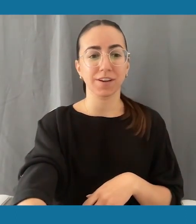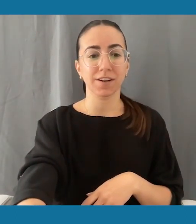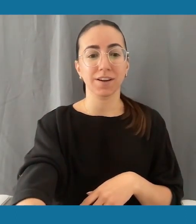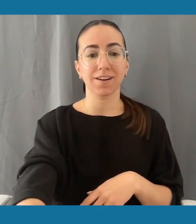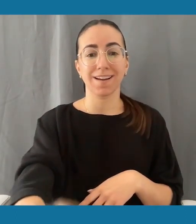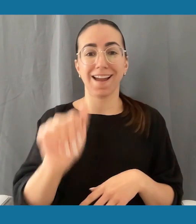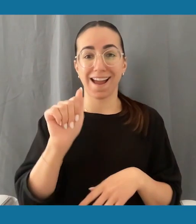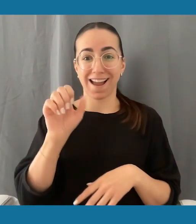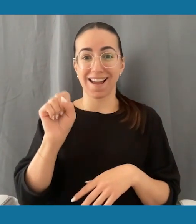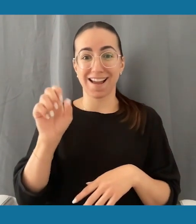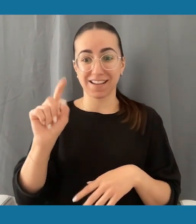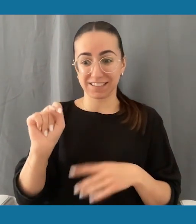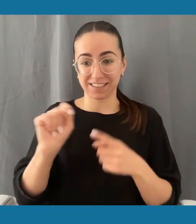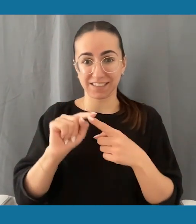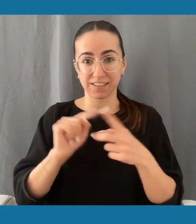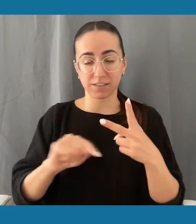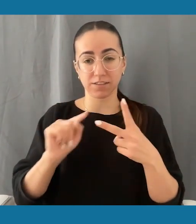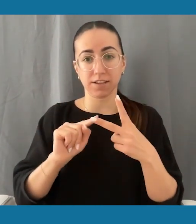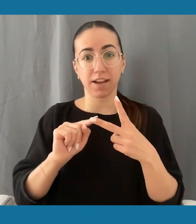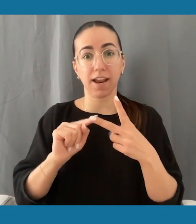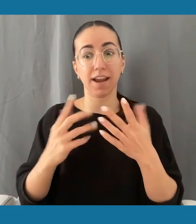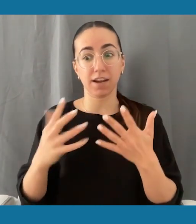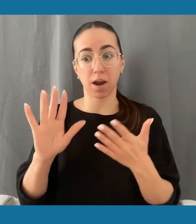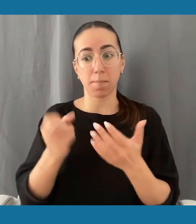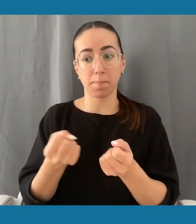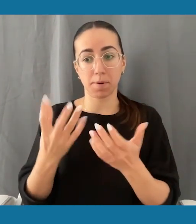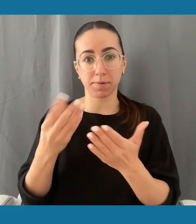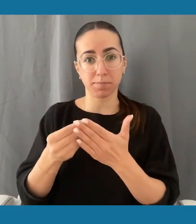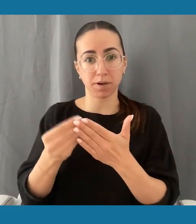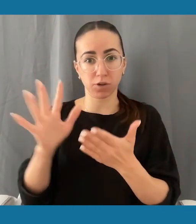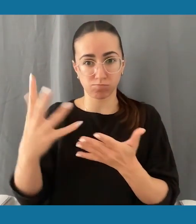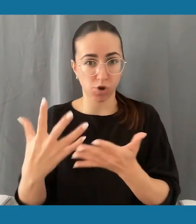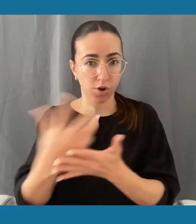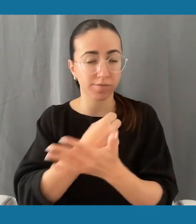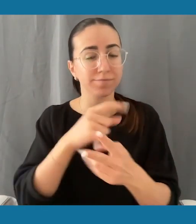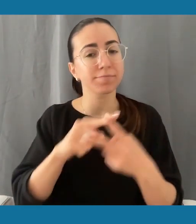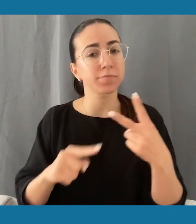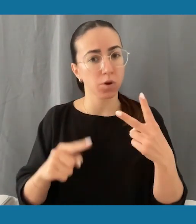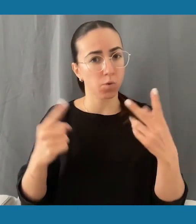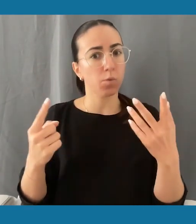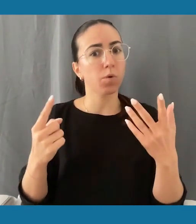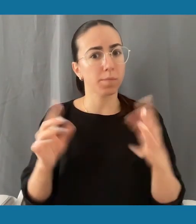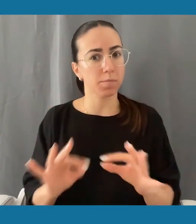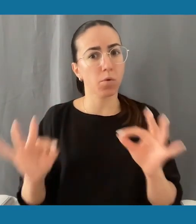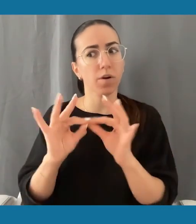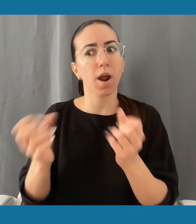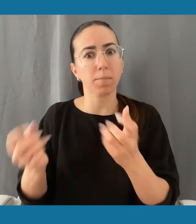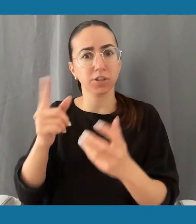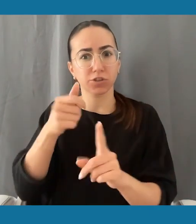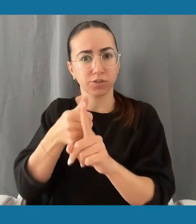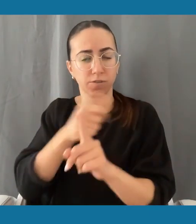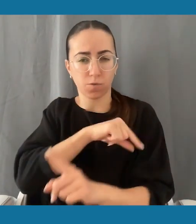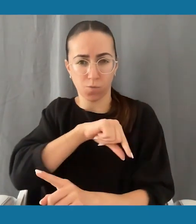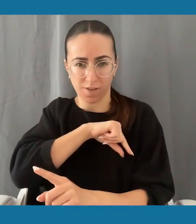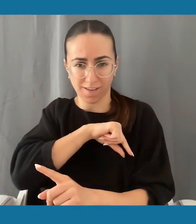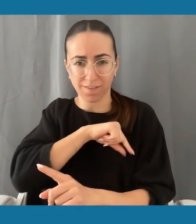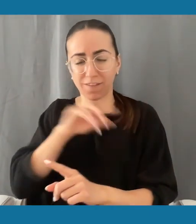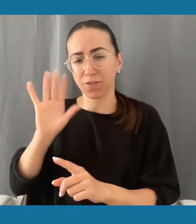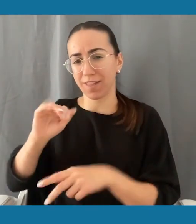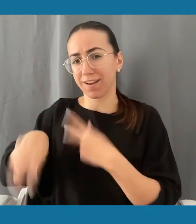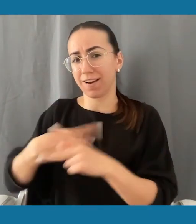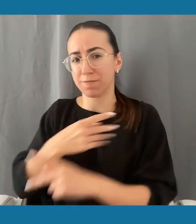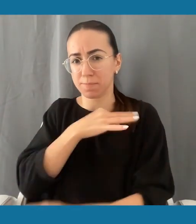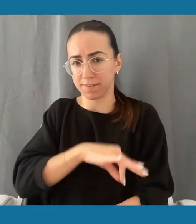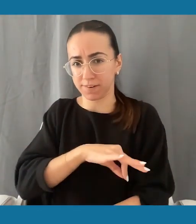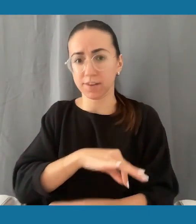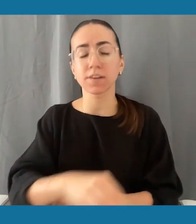income are relevant to the determination of whether and to what extent you will qualify for SSI benefits.